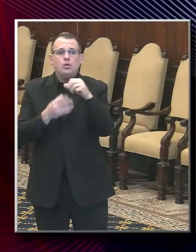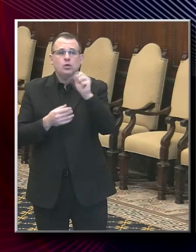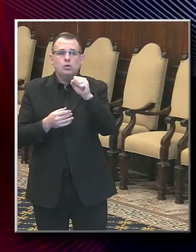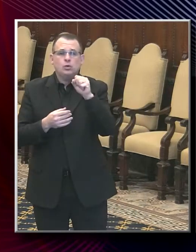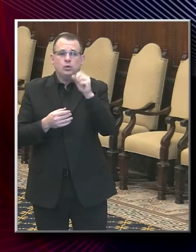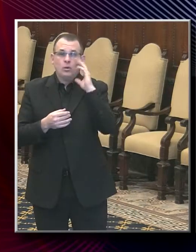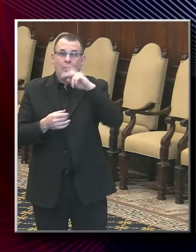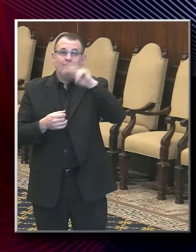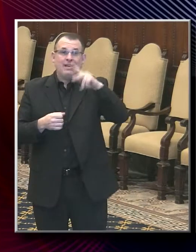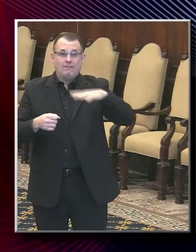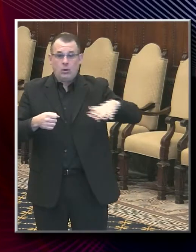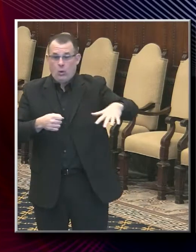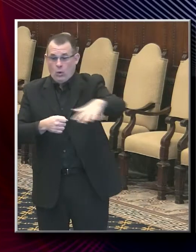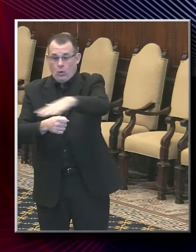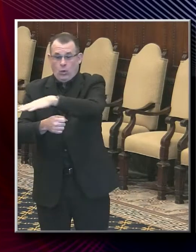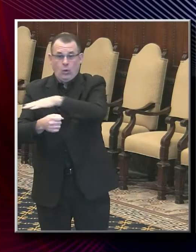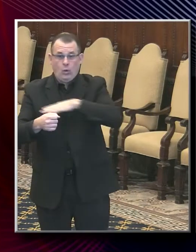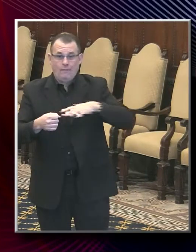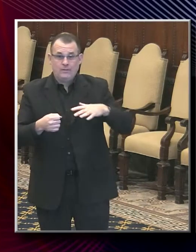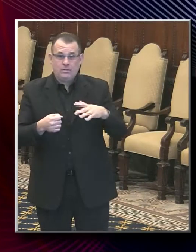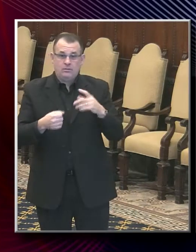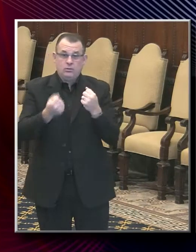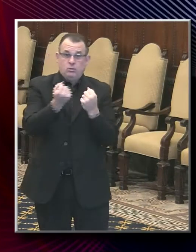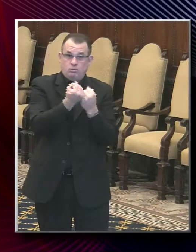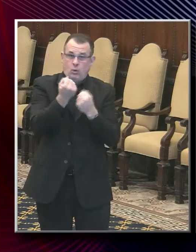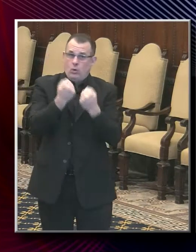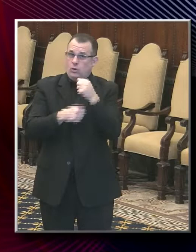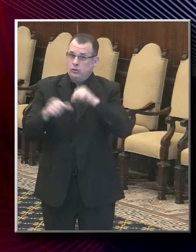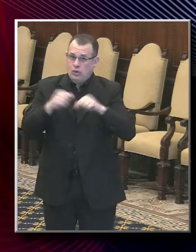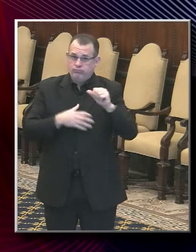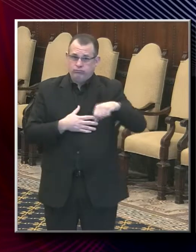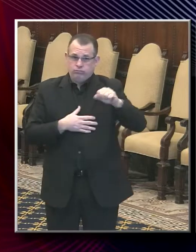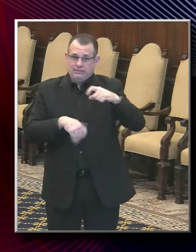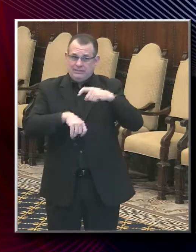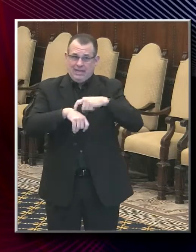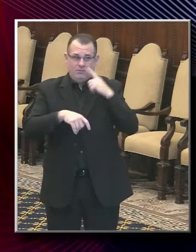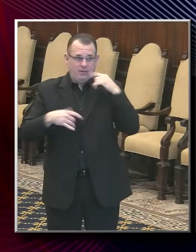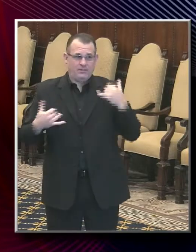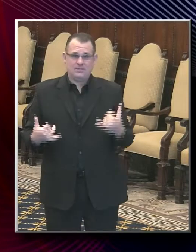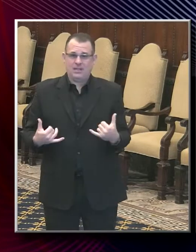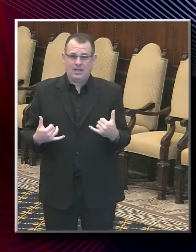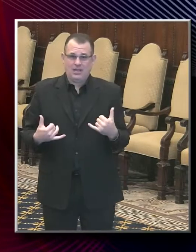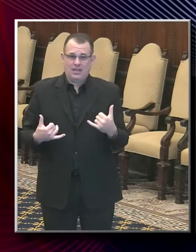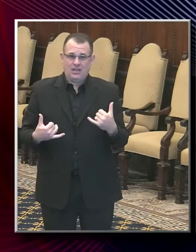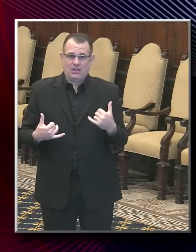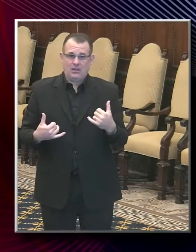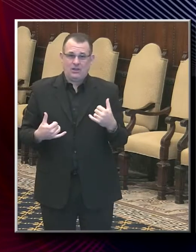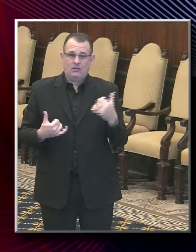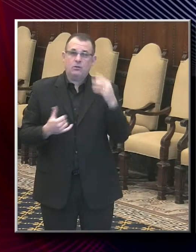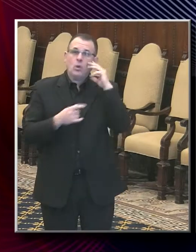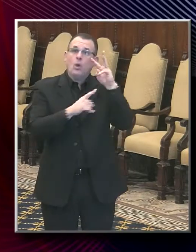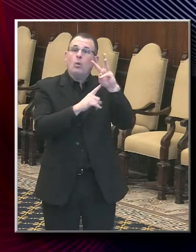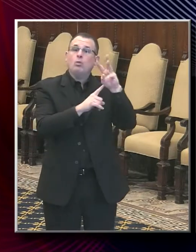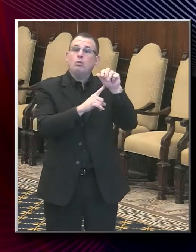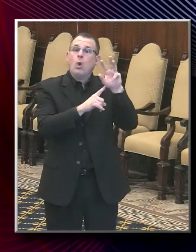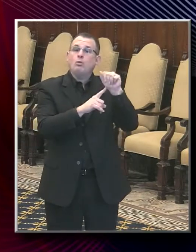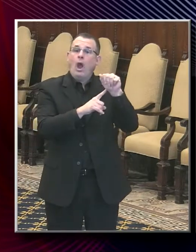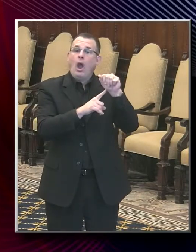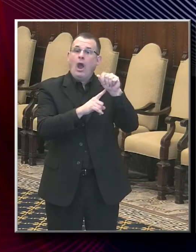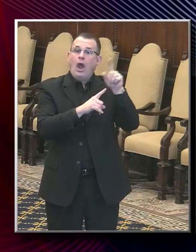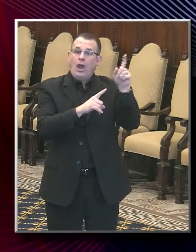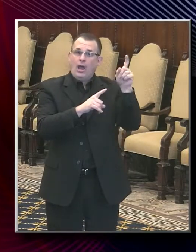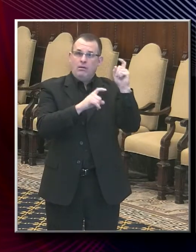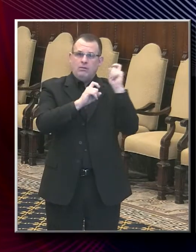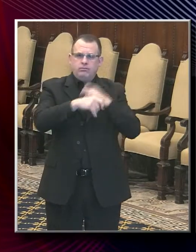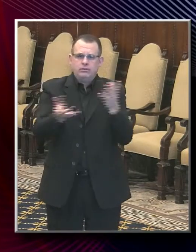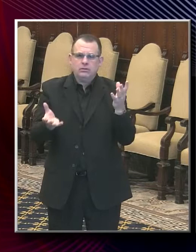come together to support each other during these difficult times. Starting today, Wawa will provide 10,000 lunches over the